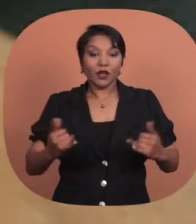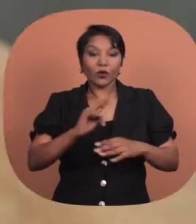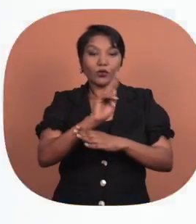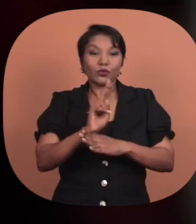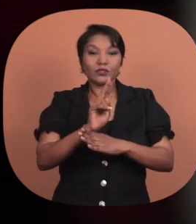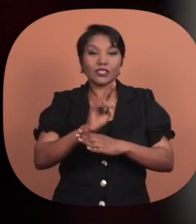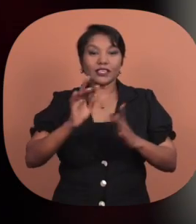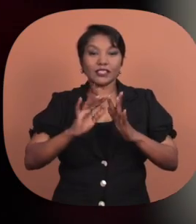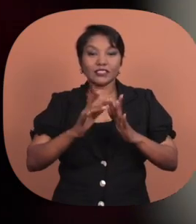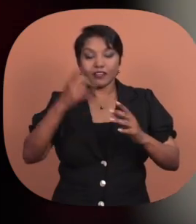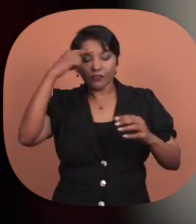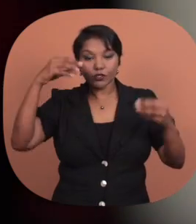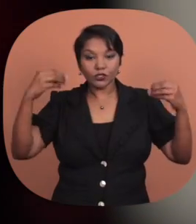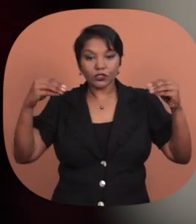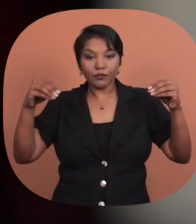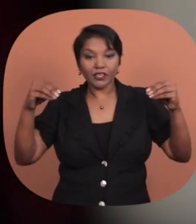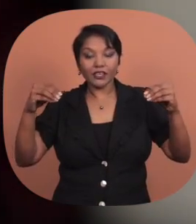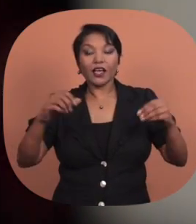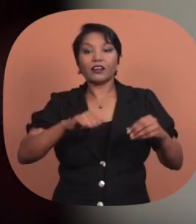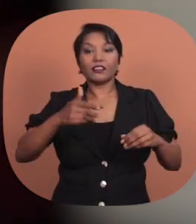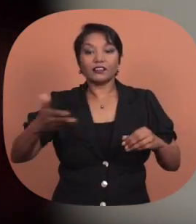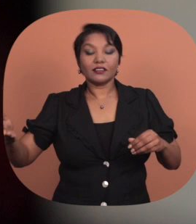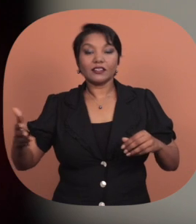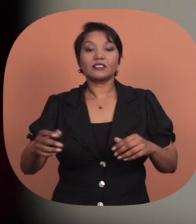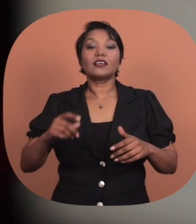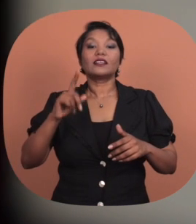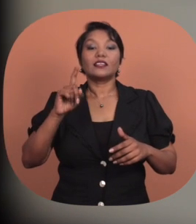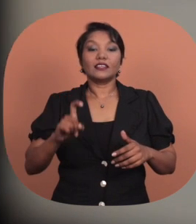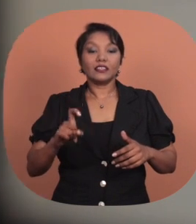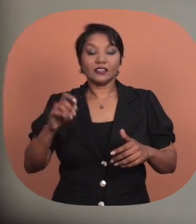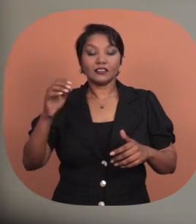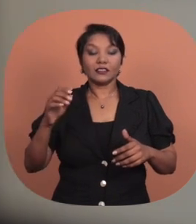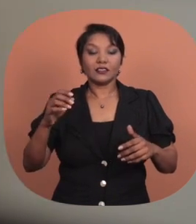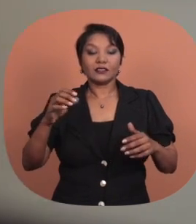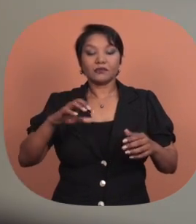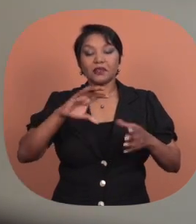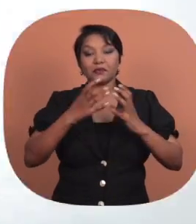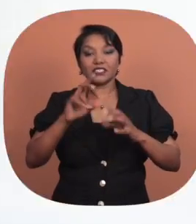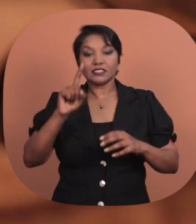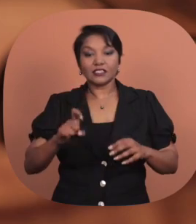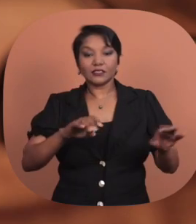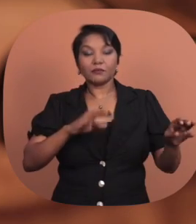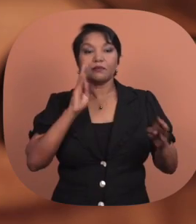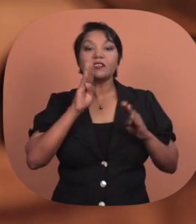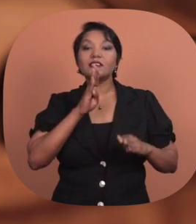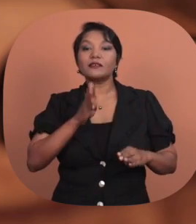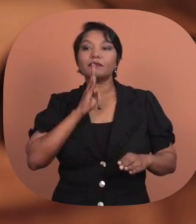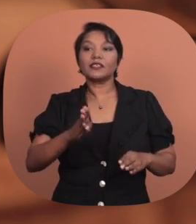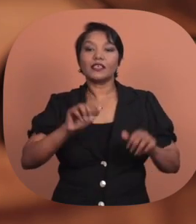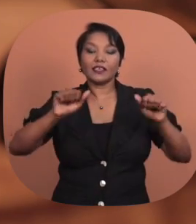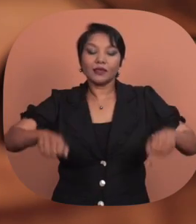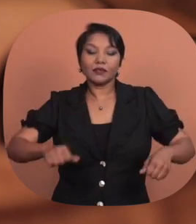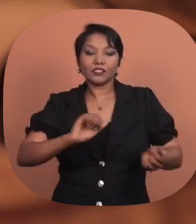to doorstep, mobile wallet and point-of-sale improvements, and the global shift in focus from e-commerce to